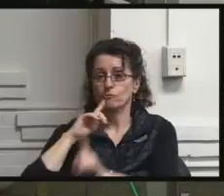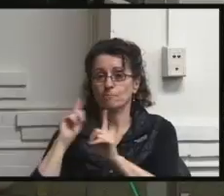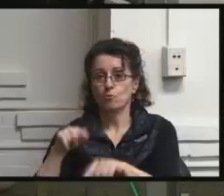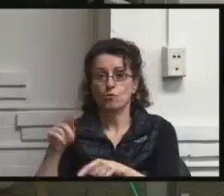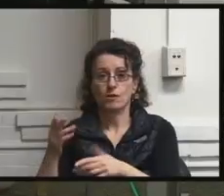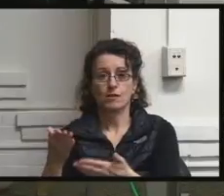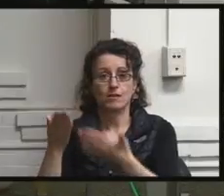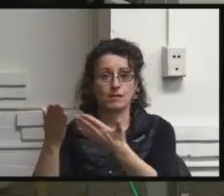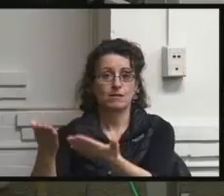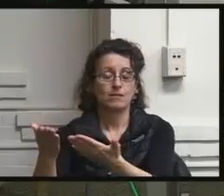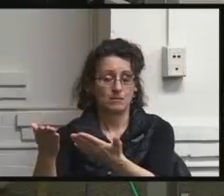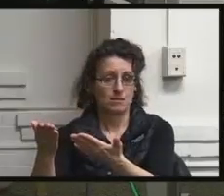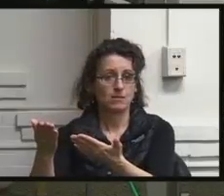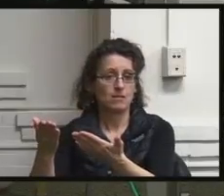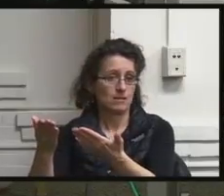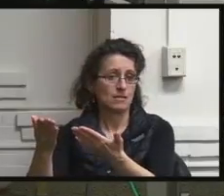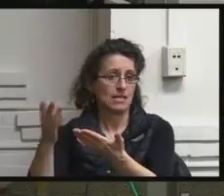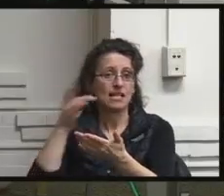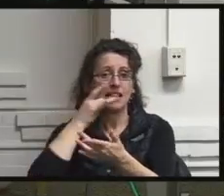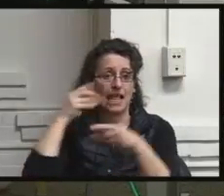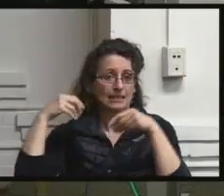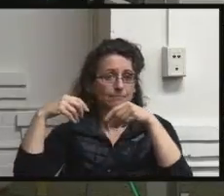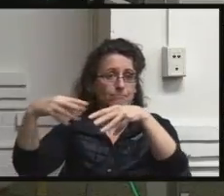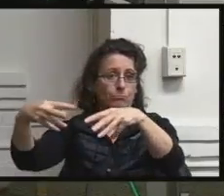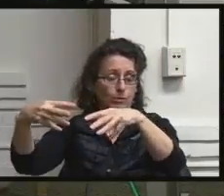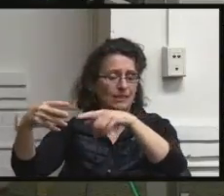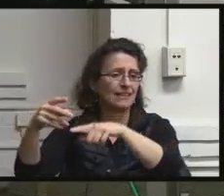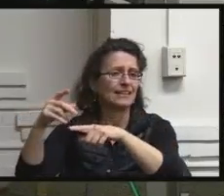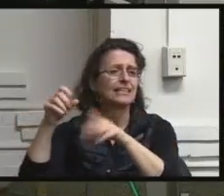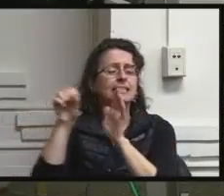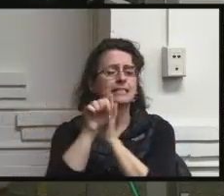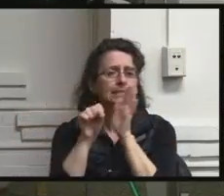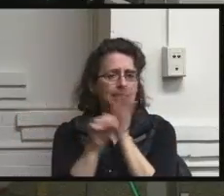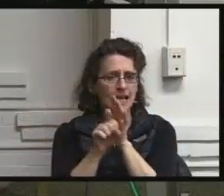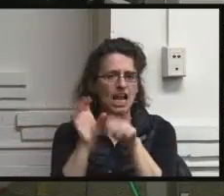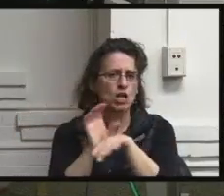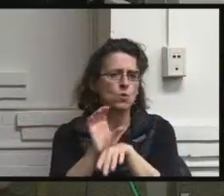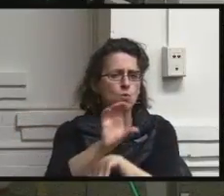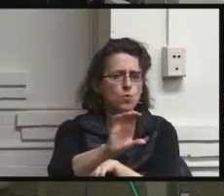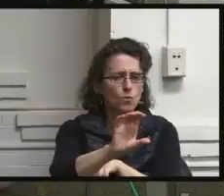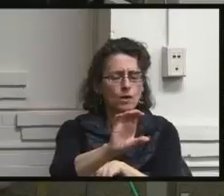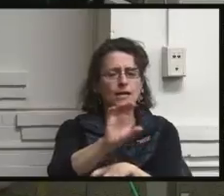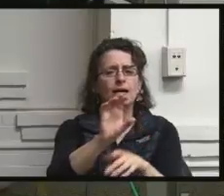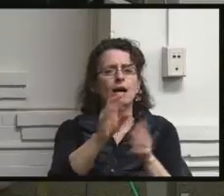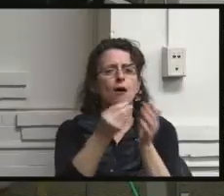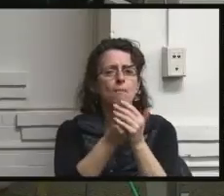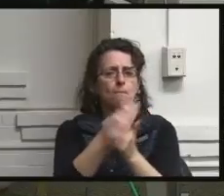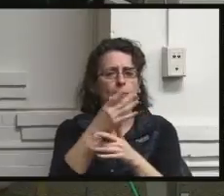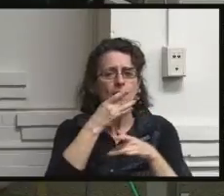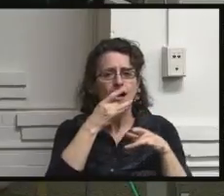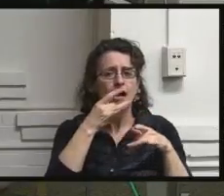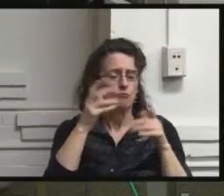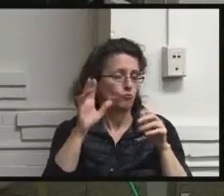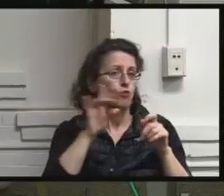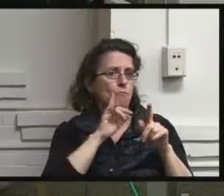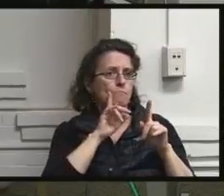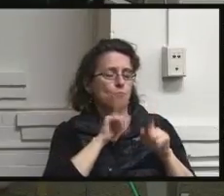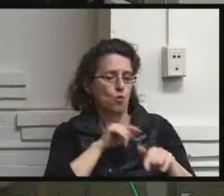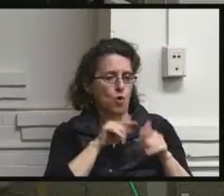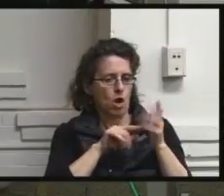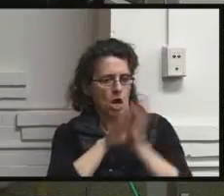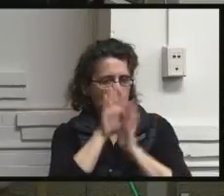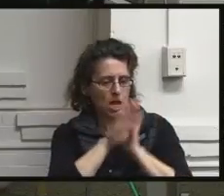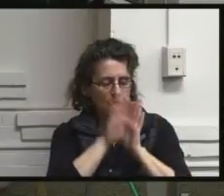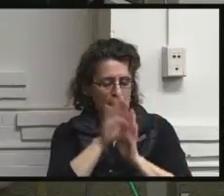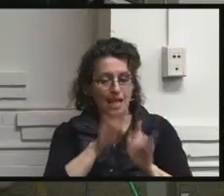state spent significant dollars on in terms of something that might enhance our downtown.